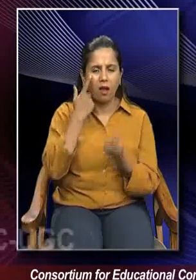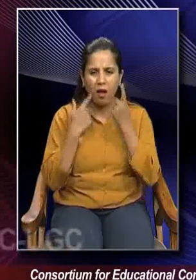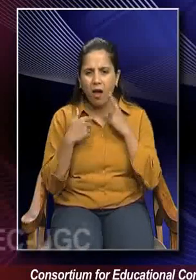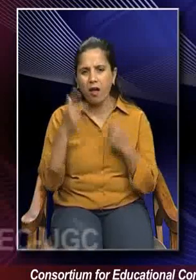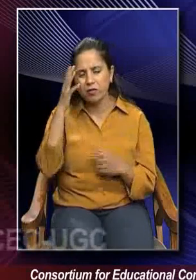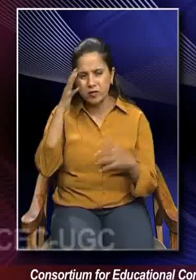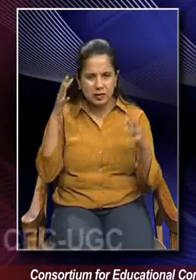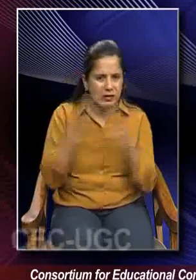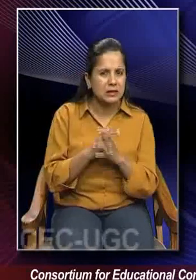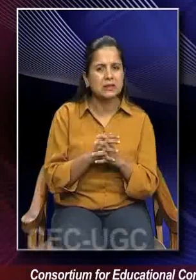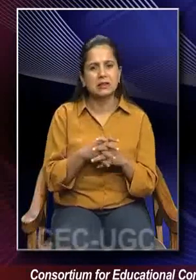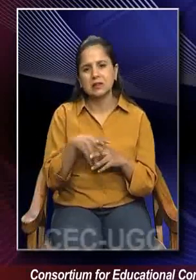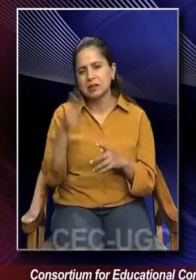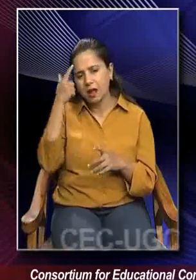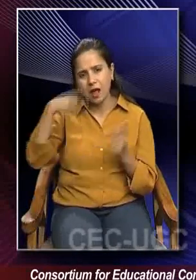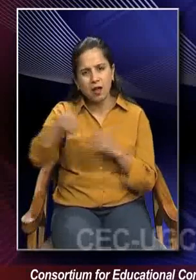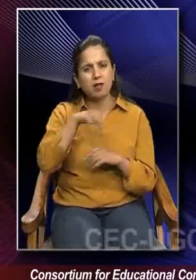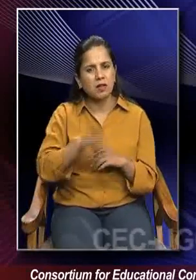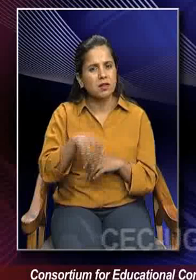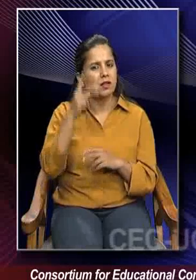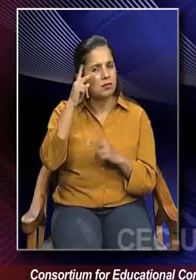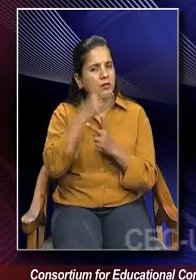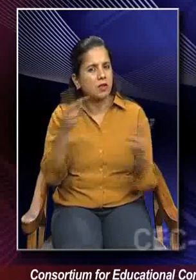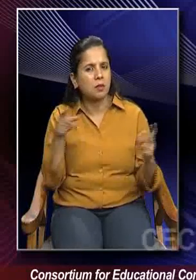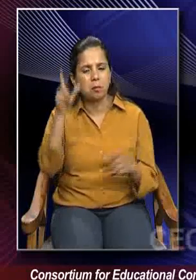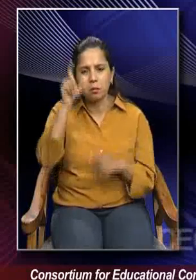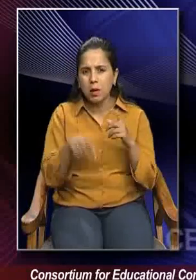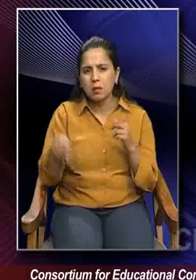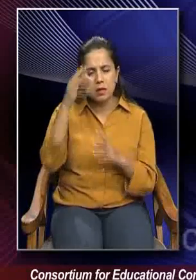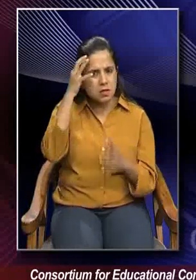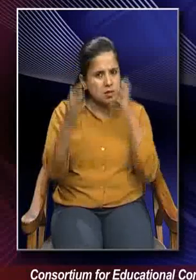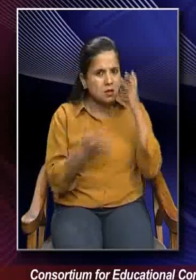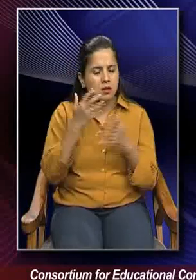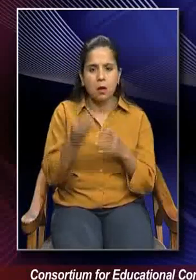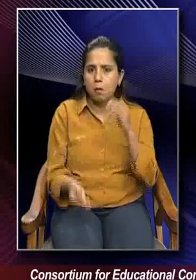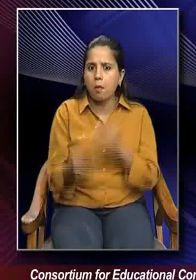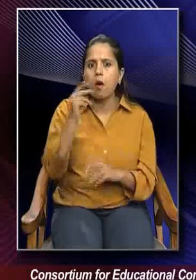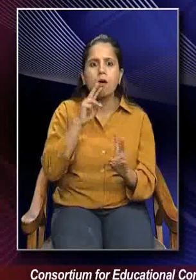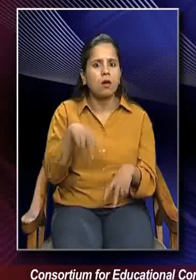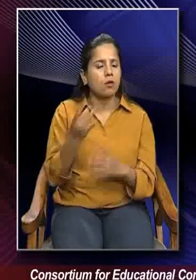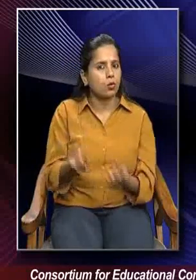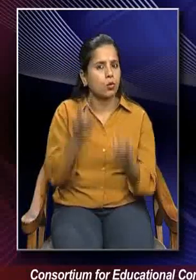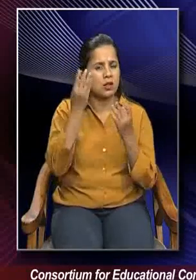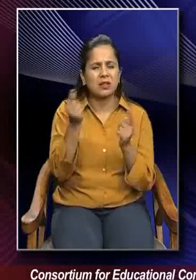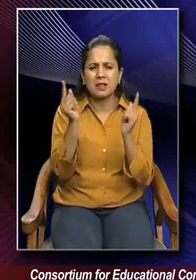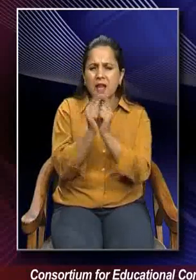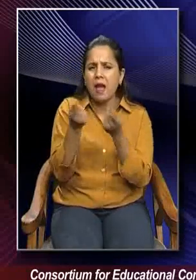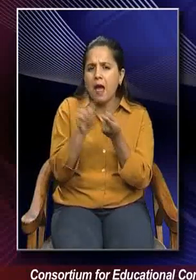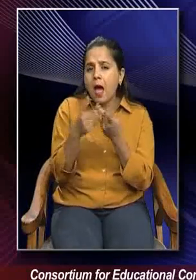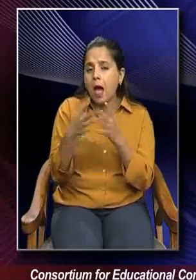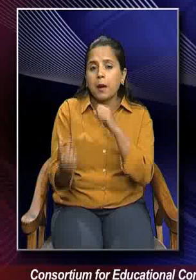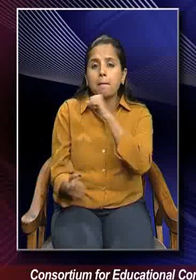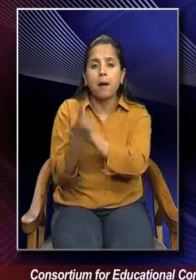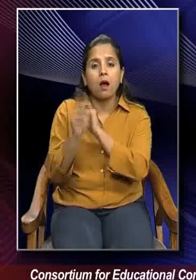can manifest as increased anger in response to minor frustrations